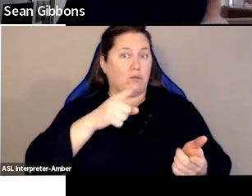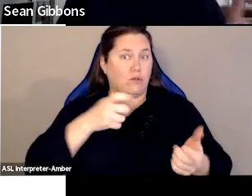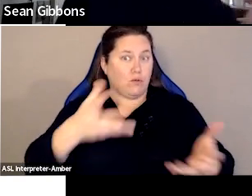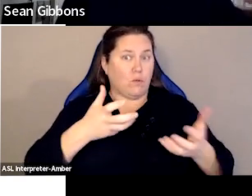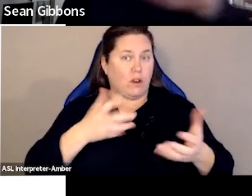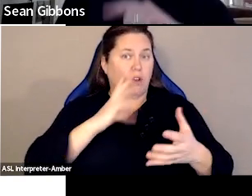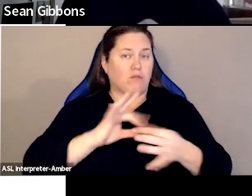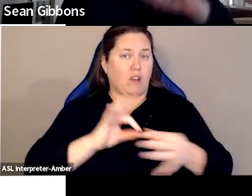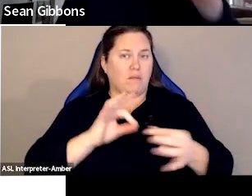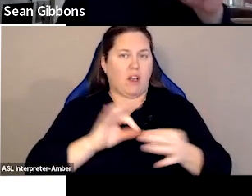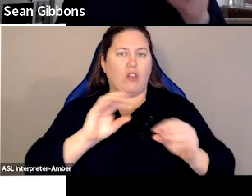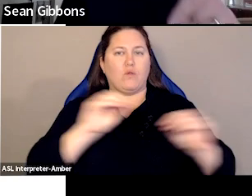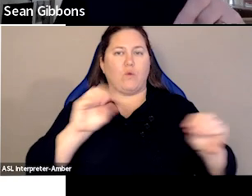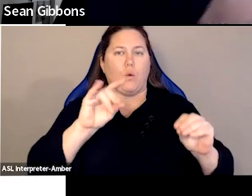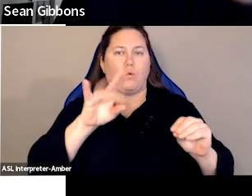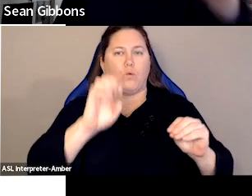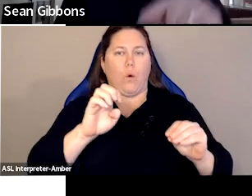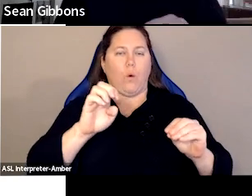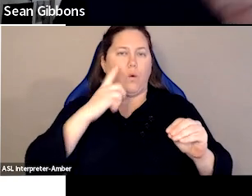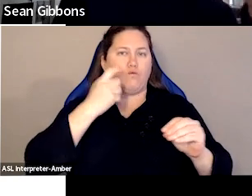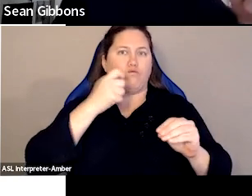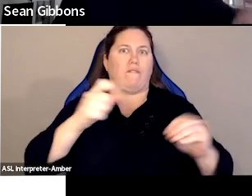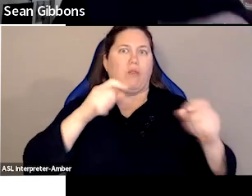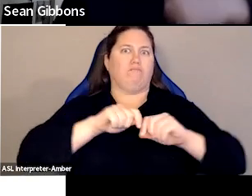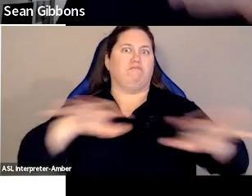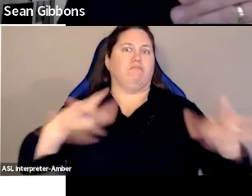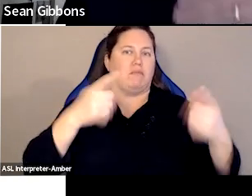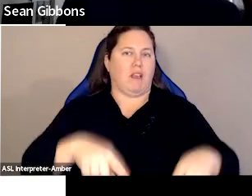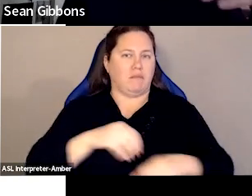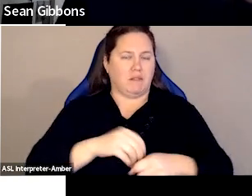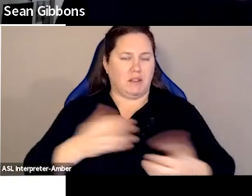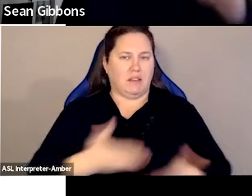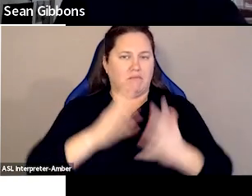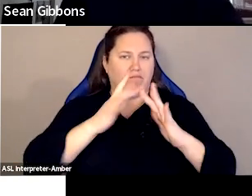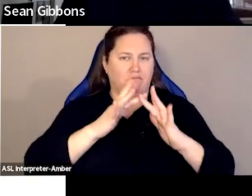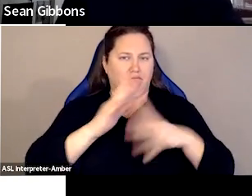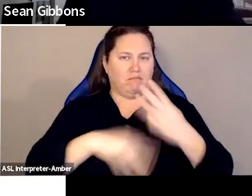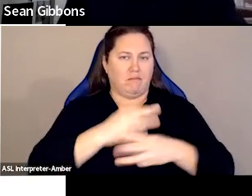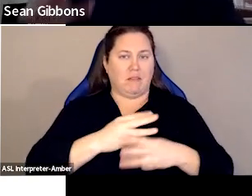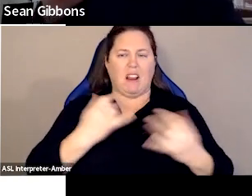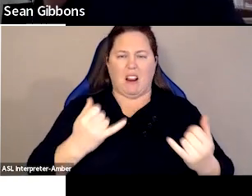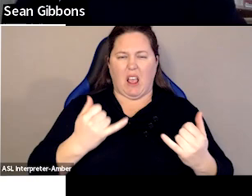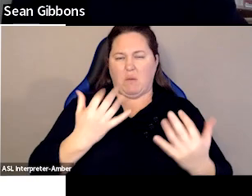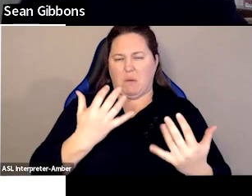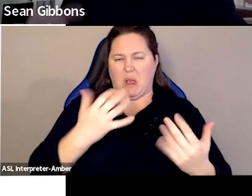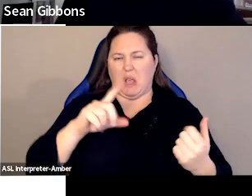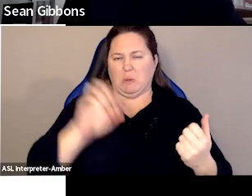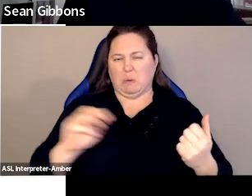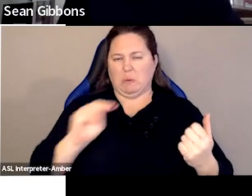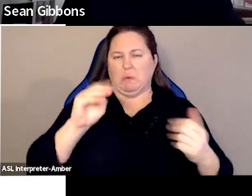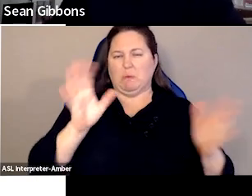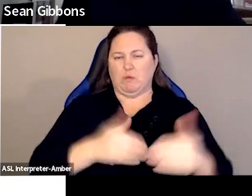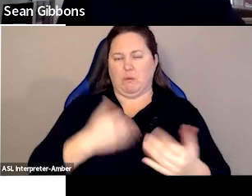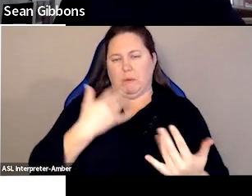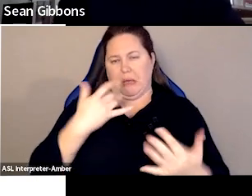web development, and we're going to get to that in just a quick minute. But right now, I want to make space for everybody to come into the Zoom room here. And the first thing we're going to do is just follow